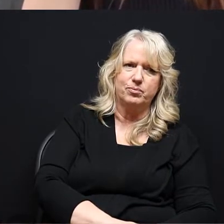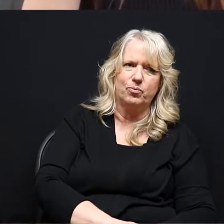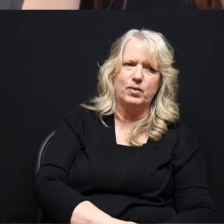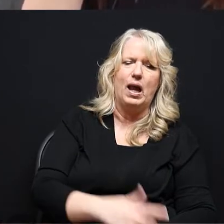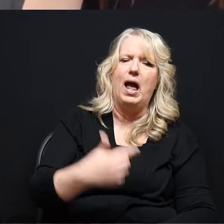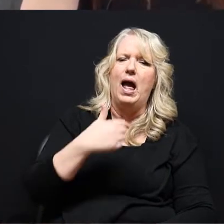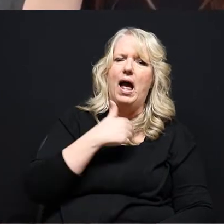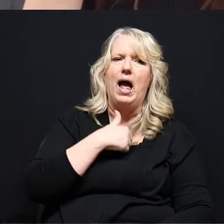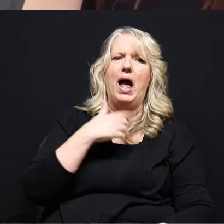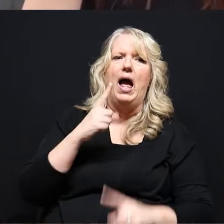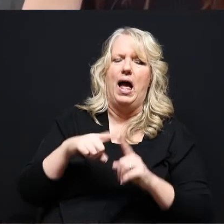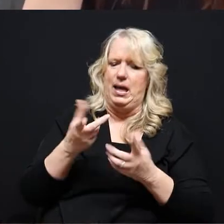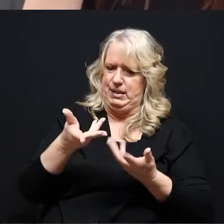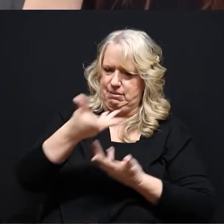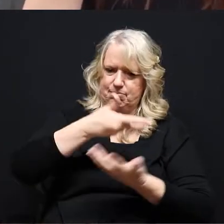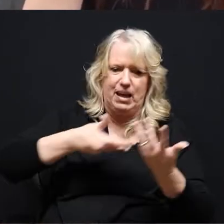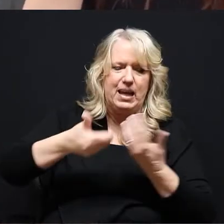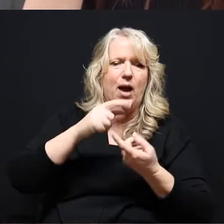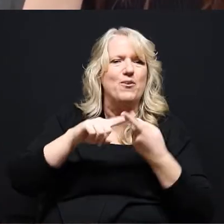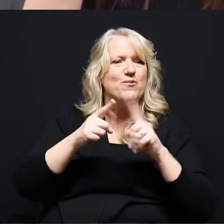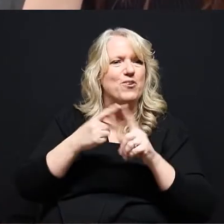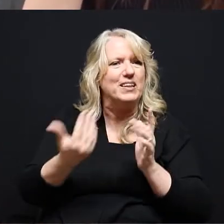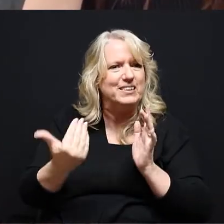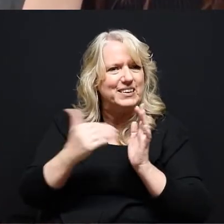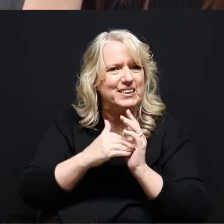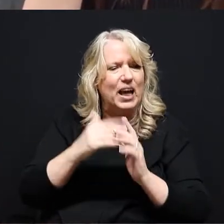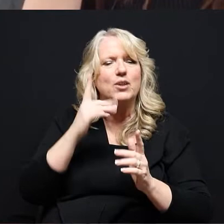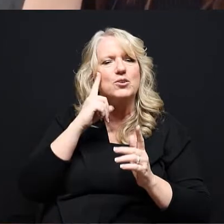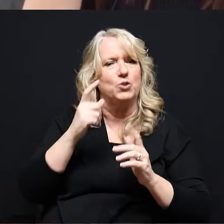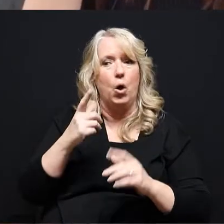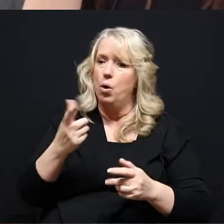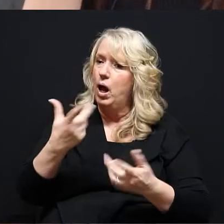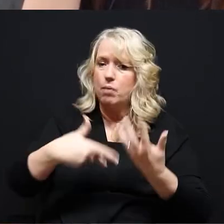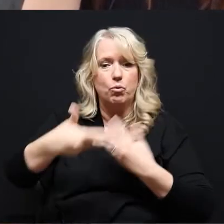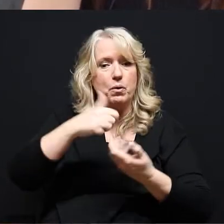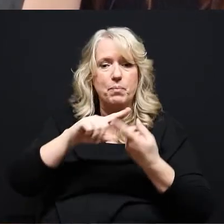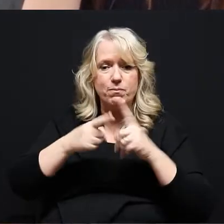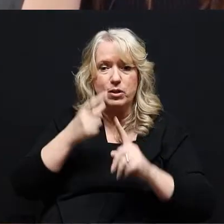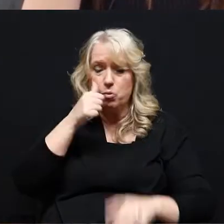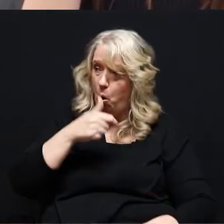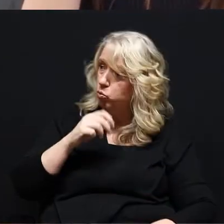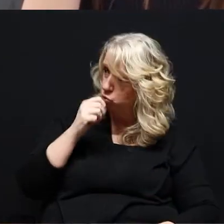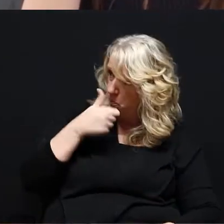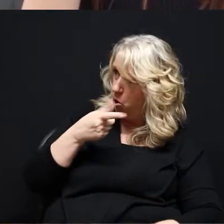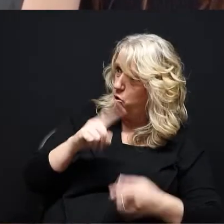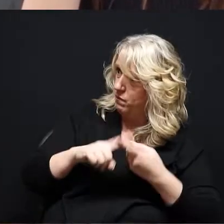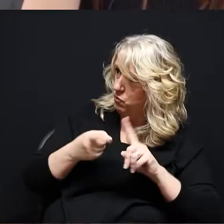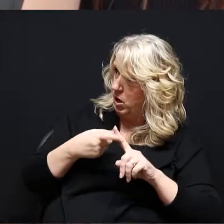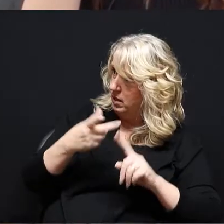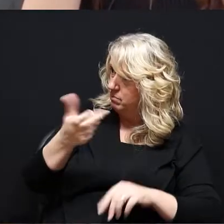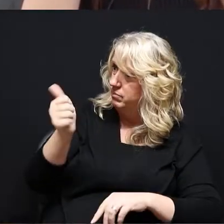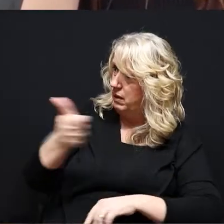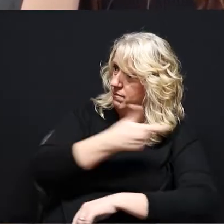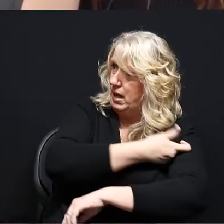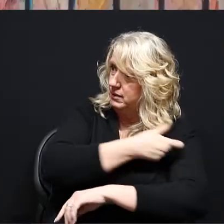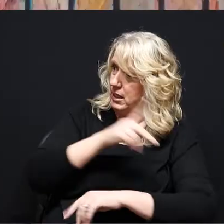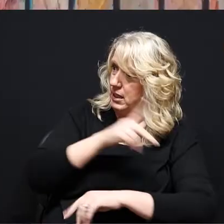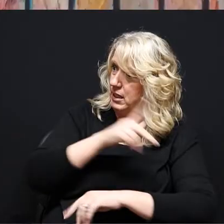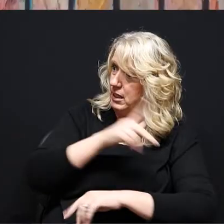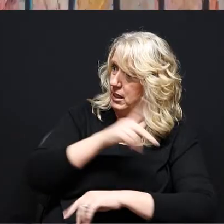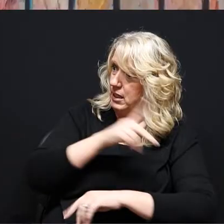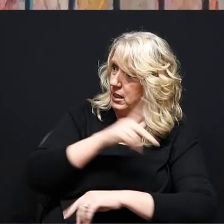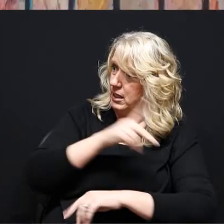I can hang out with friends again. I'm actually hanging out with my friend tomorrow. You're hanging out with your friend tomorrow. Is your friend vaccinated?